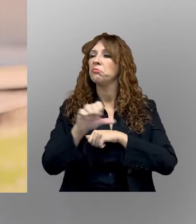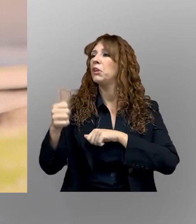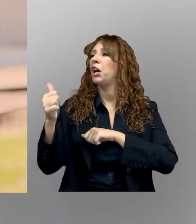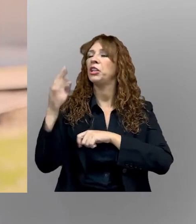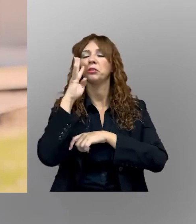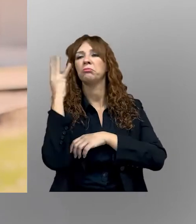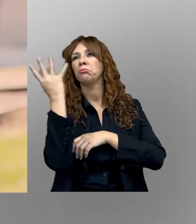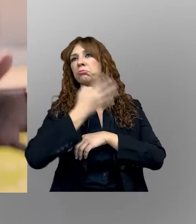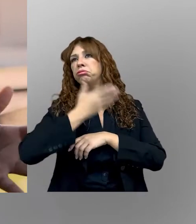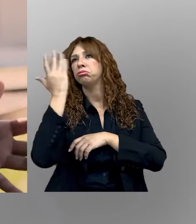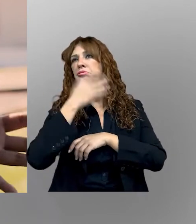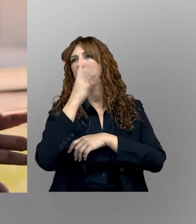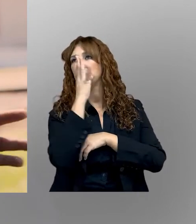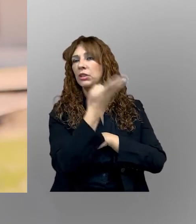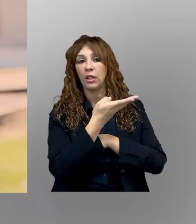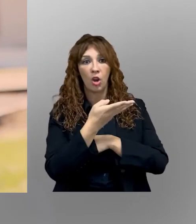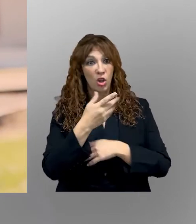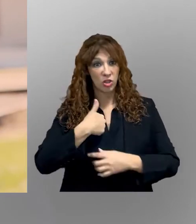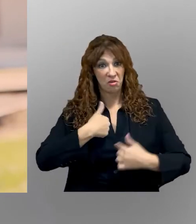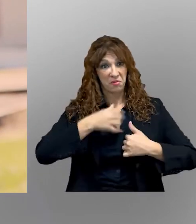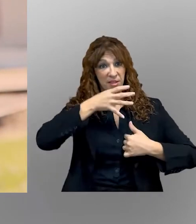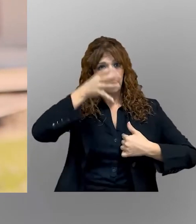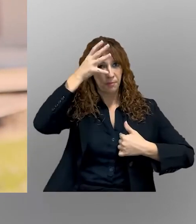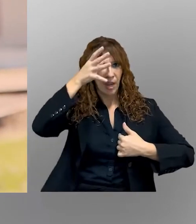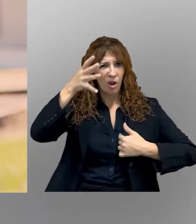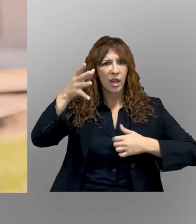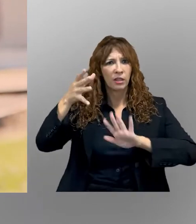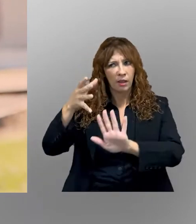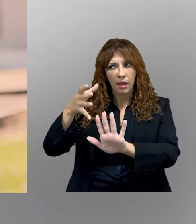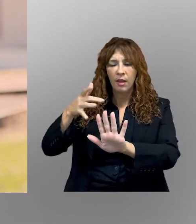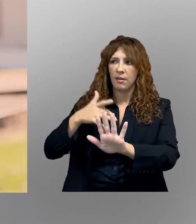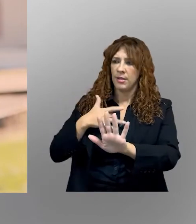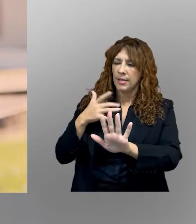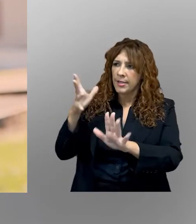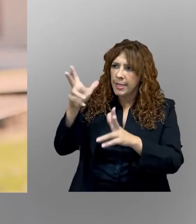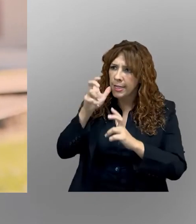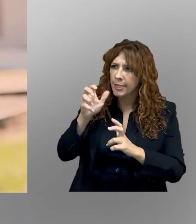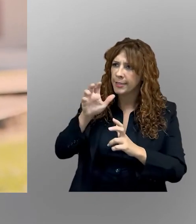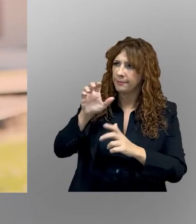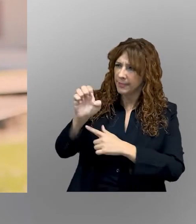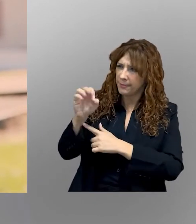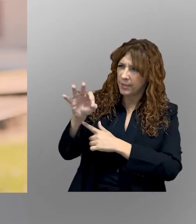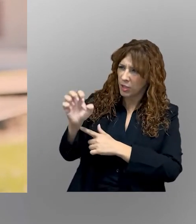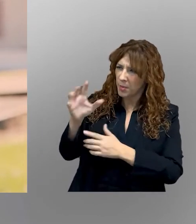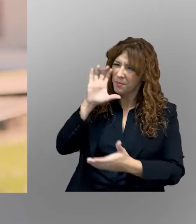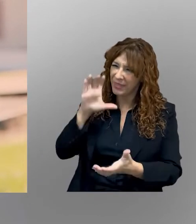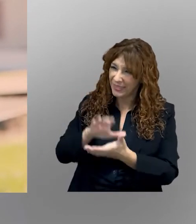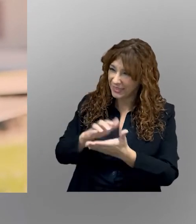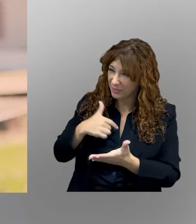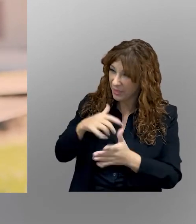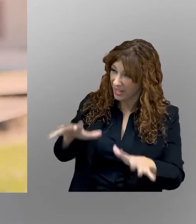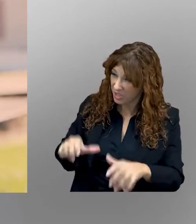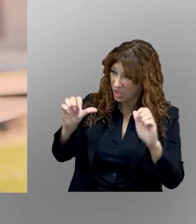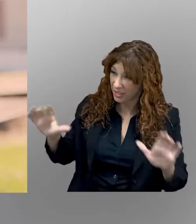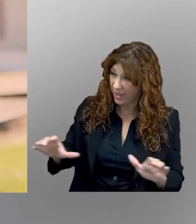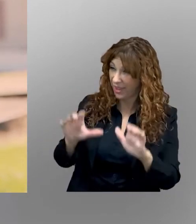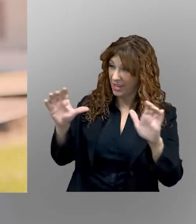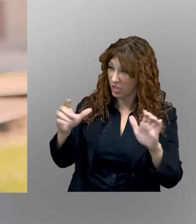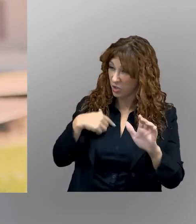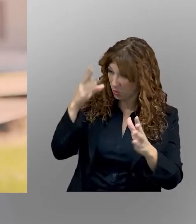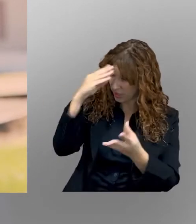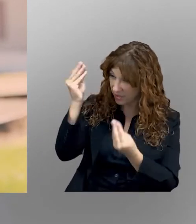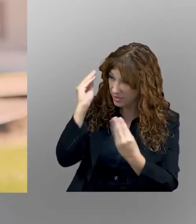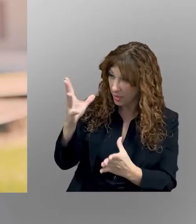these accusations get looked over. So just as a parent, hearing the comfortness of them believing and actually